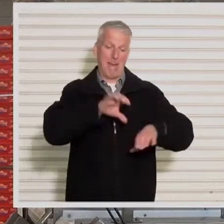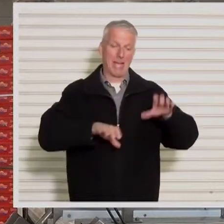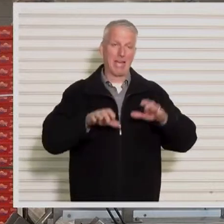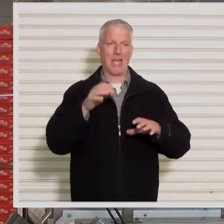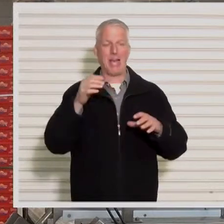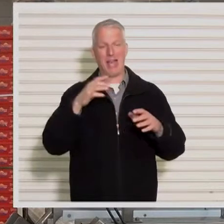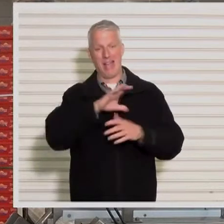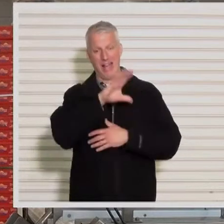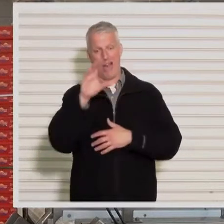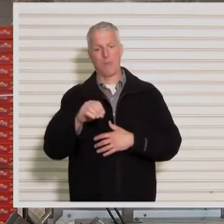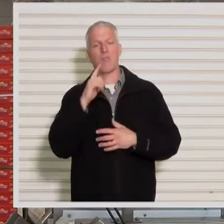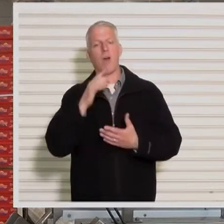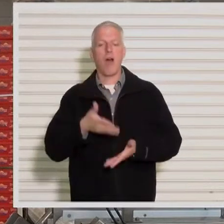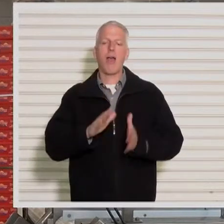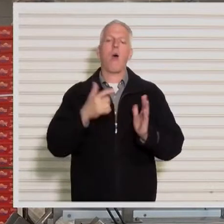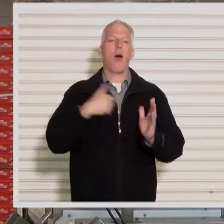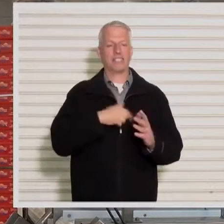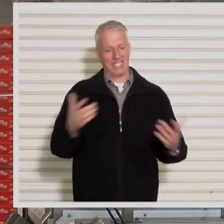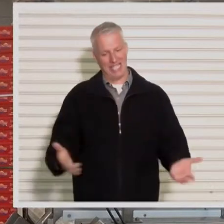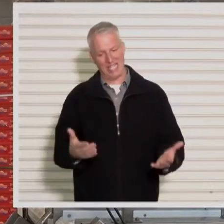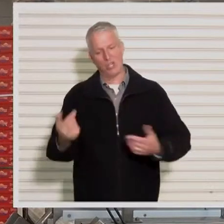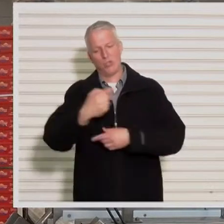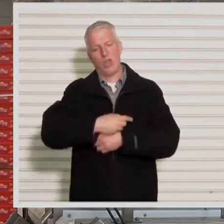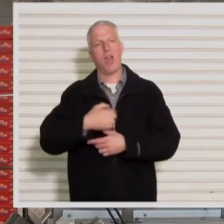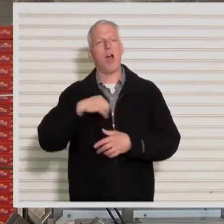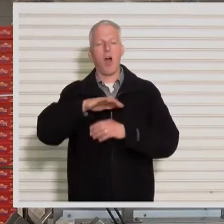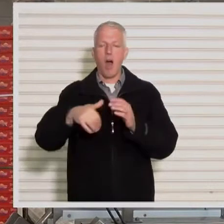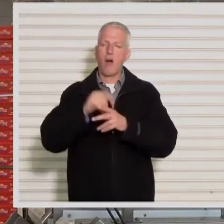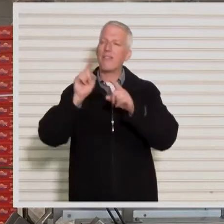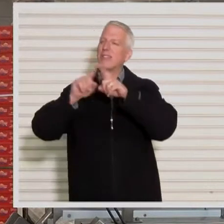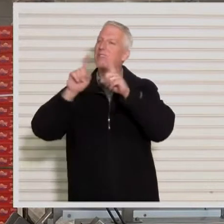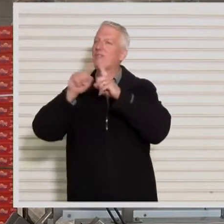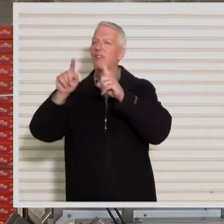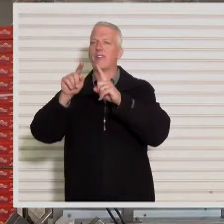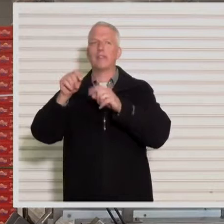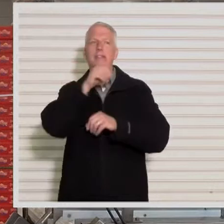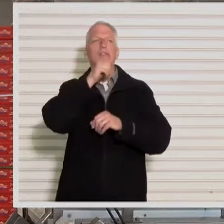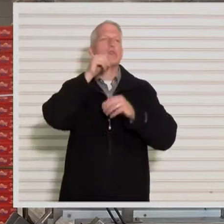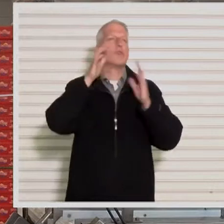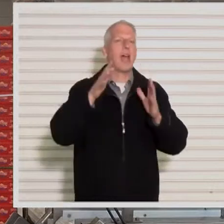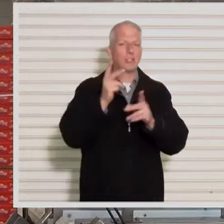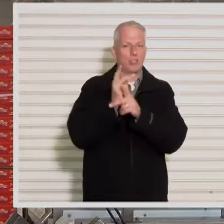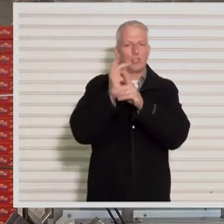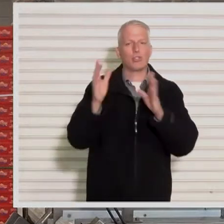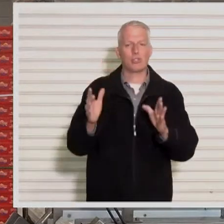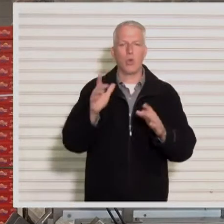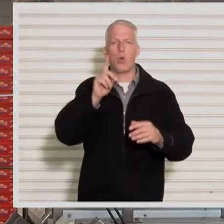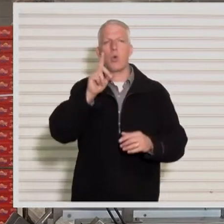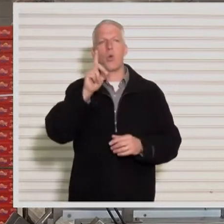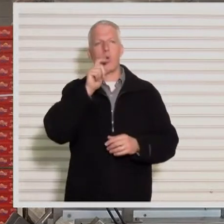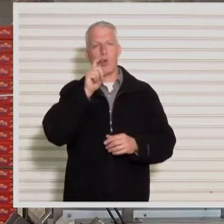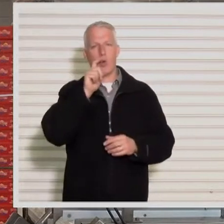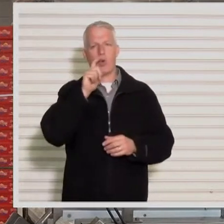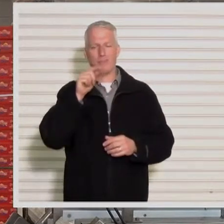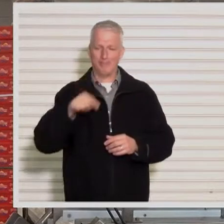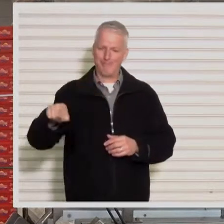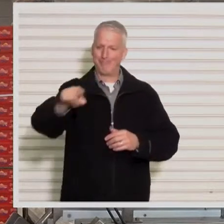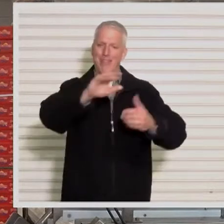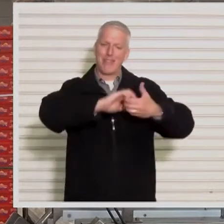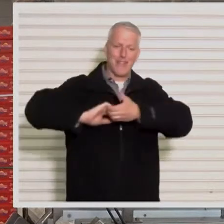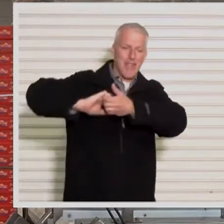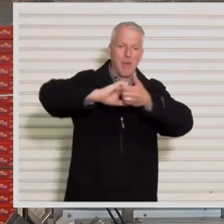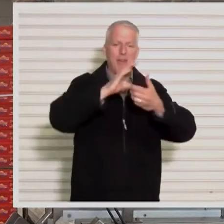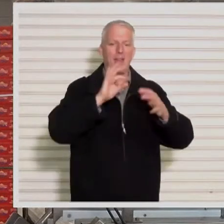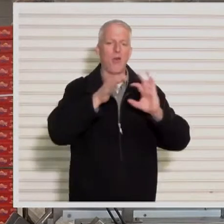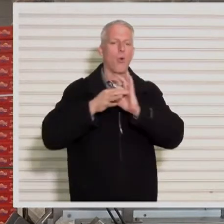us here today, and all the other ranchers that are also collaborating and